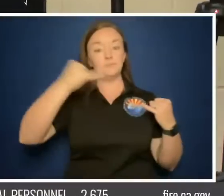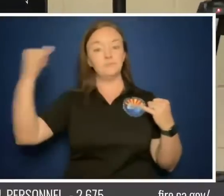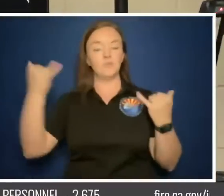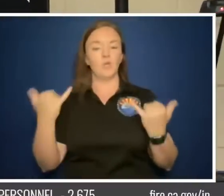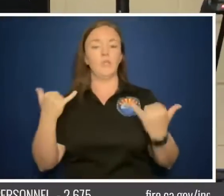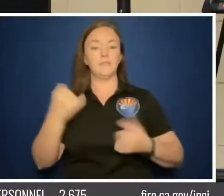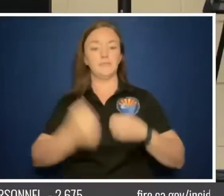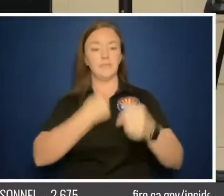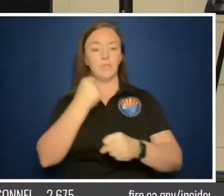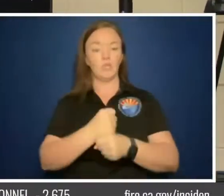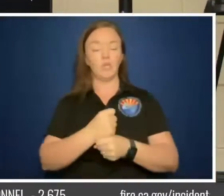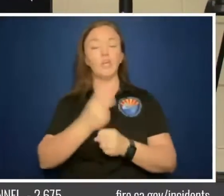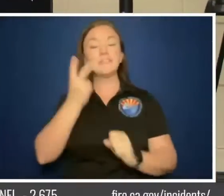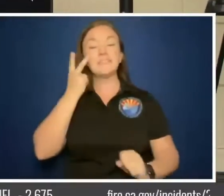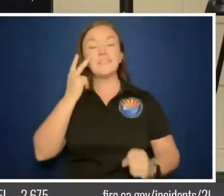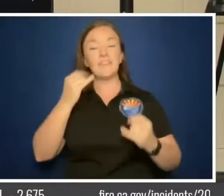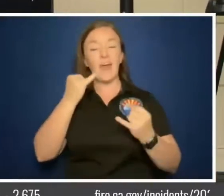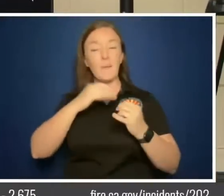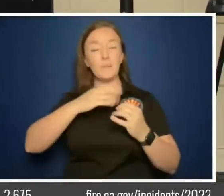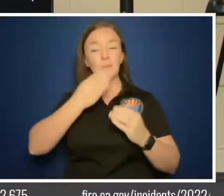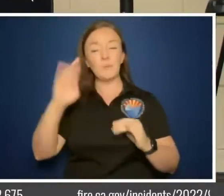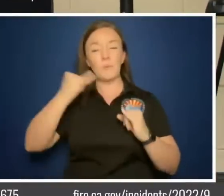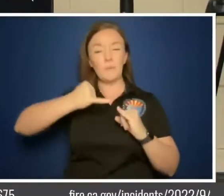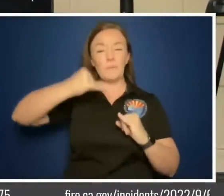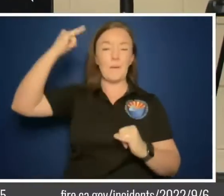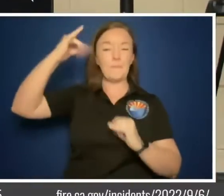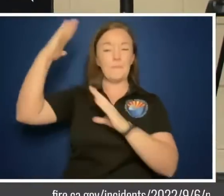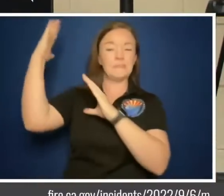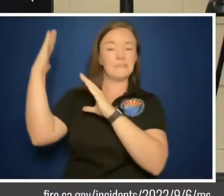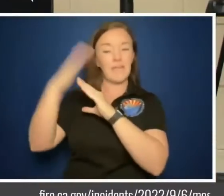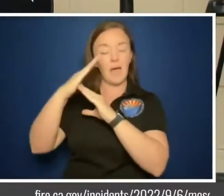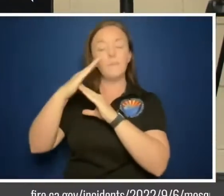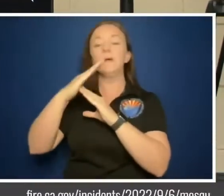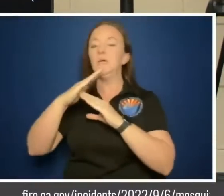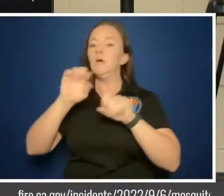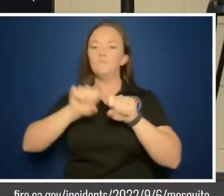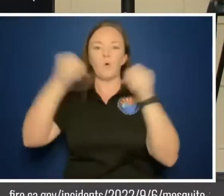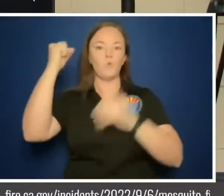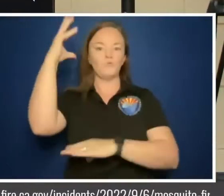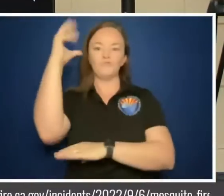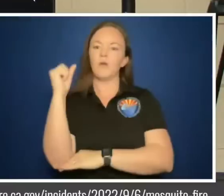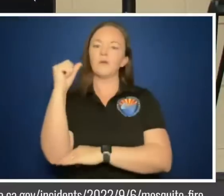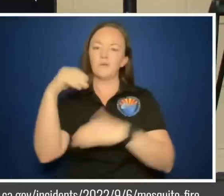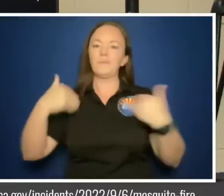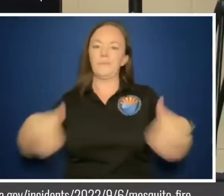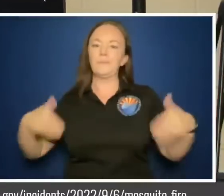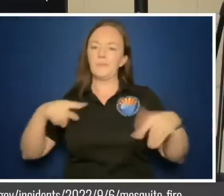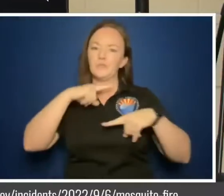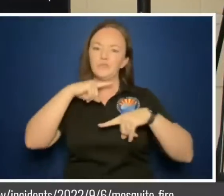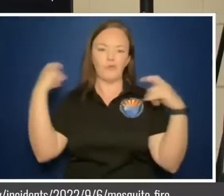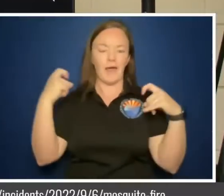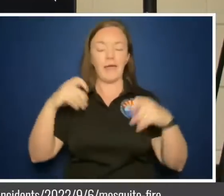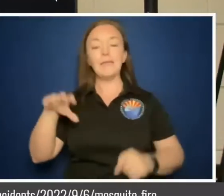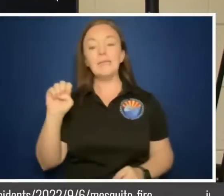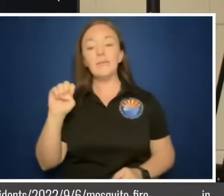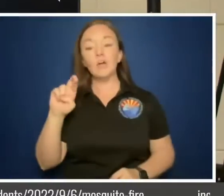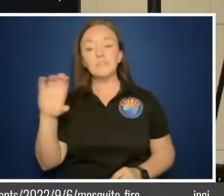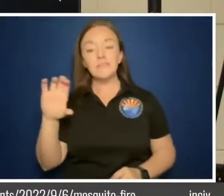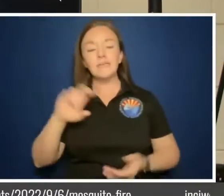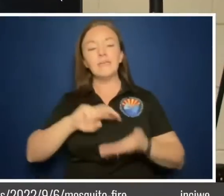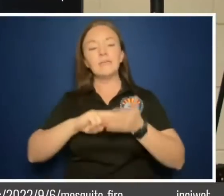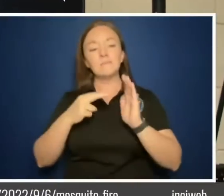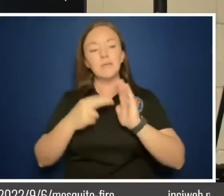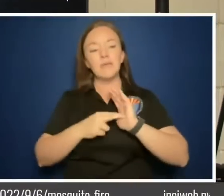are breaking records in this particular fire area. What the energy release component means is it's a conglomerate